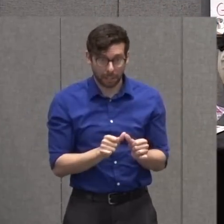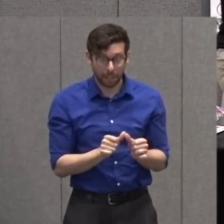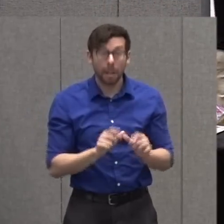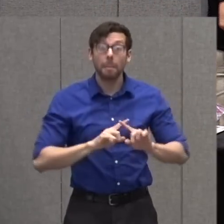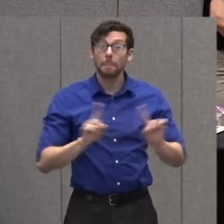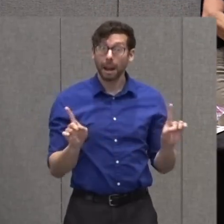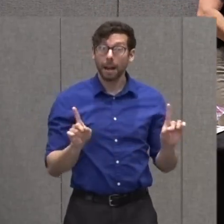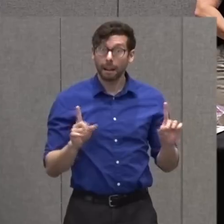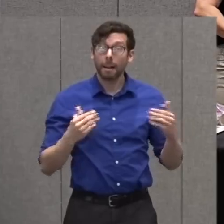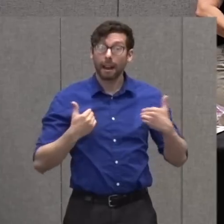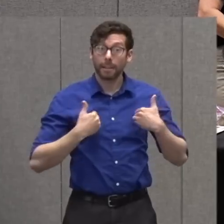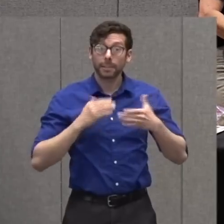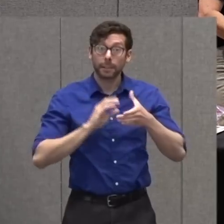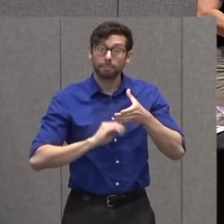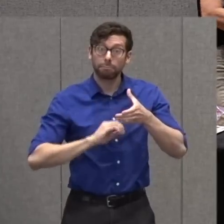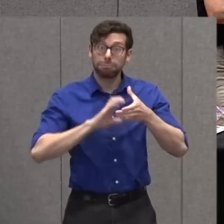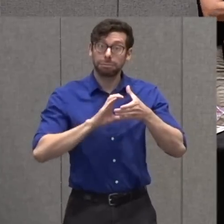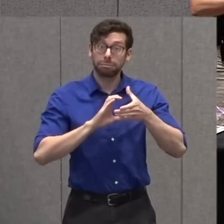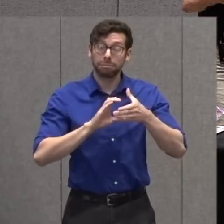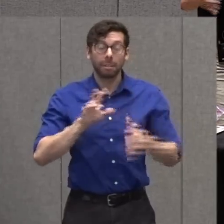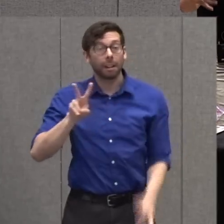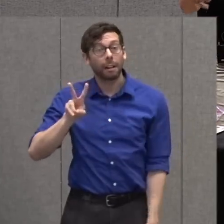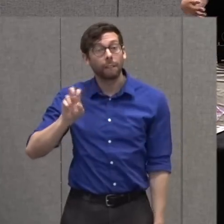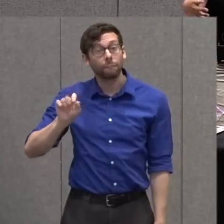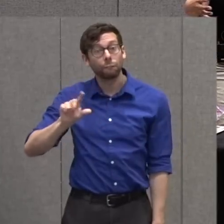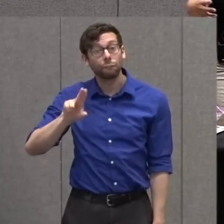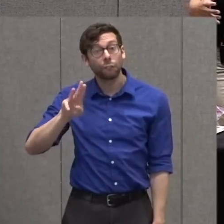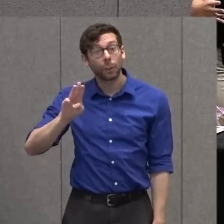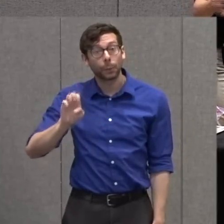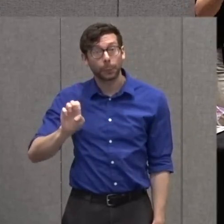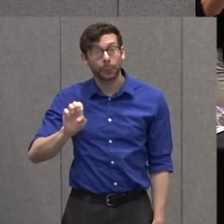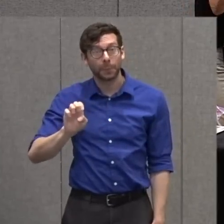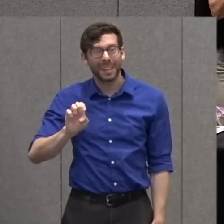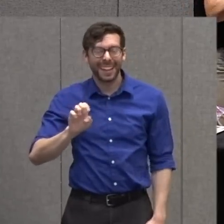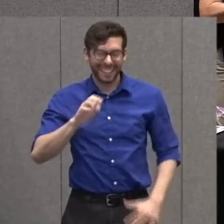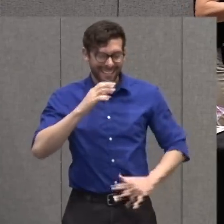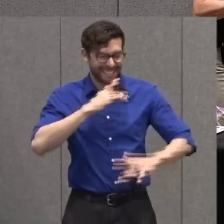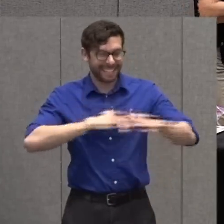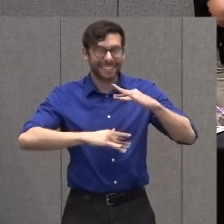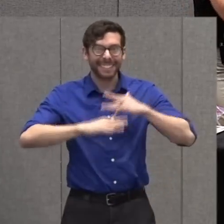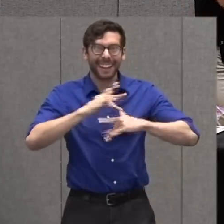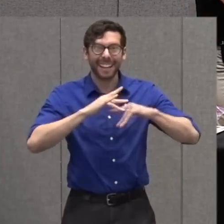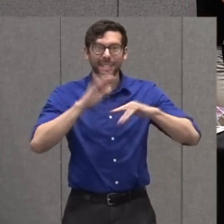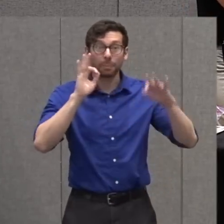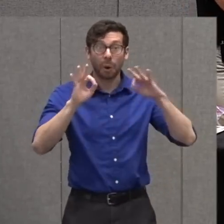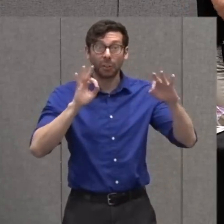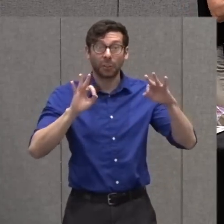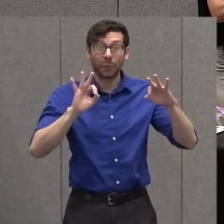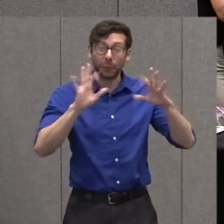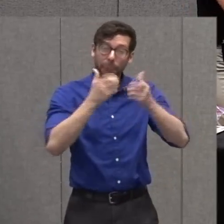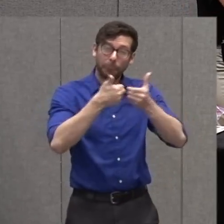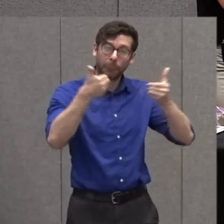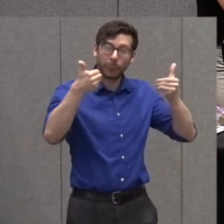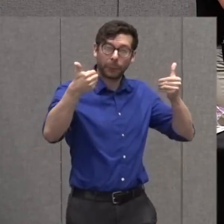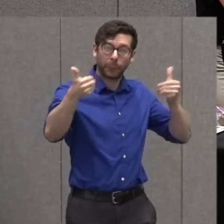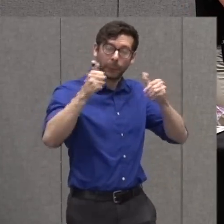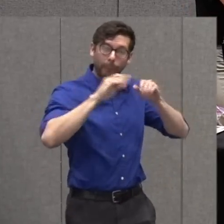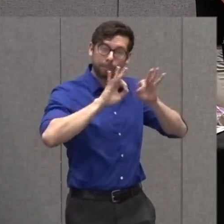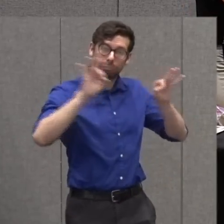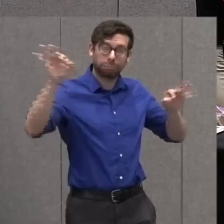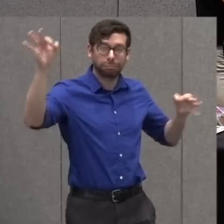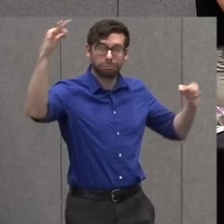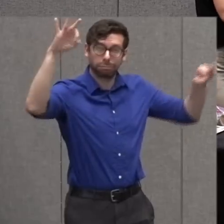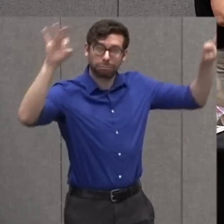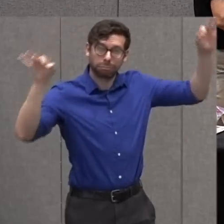about the particles in a gas, they're widespread. They're far apart, and they can move very quickly, and they bump into each